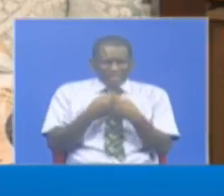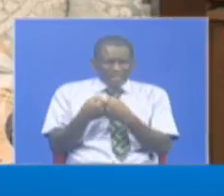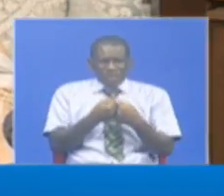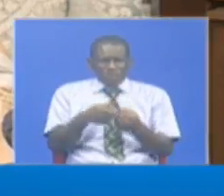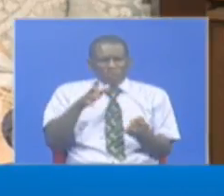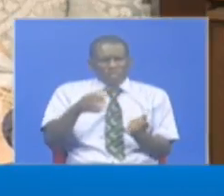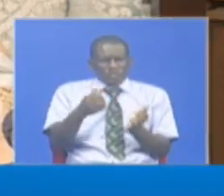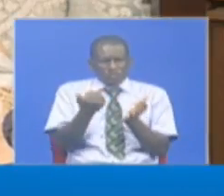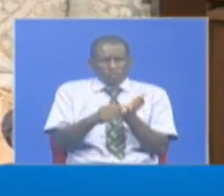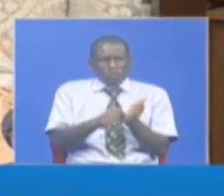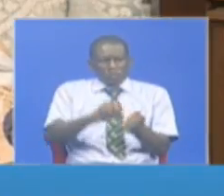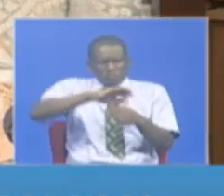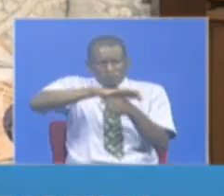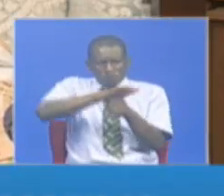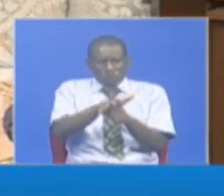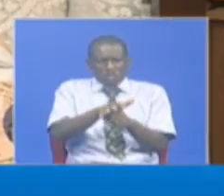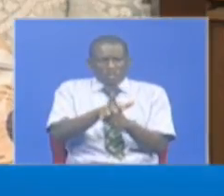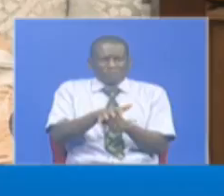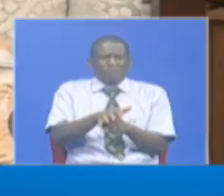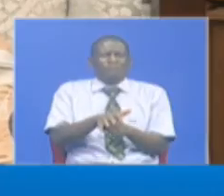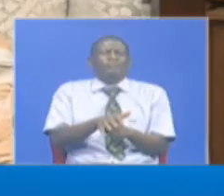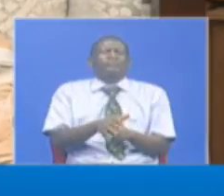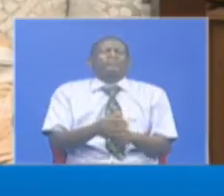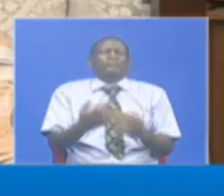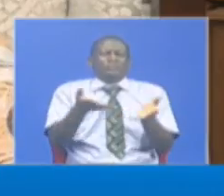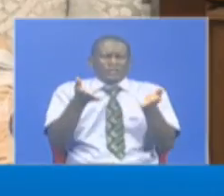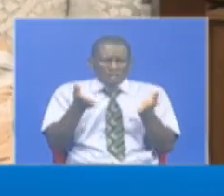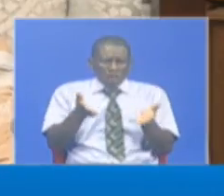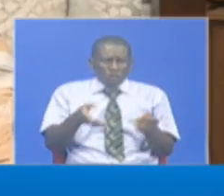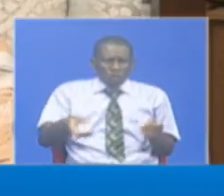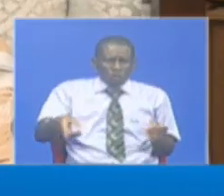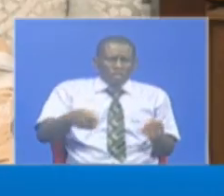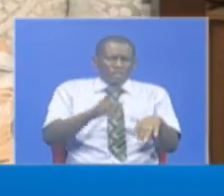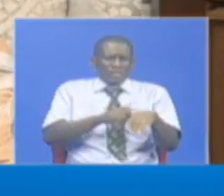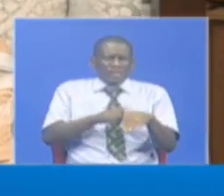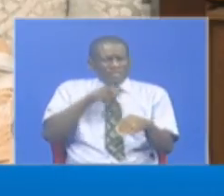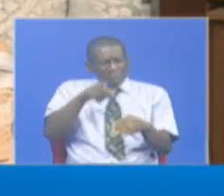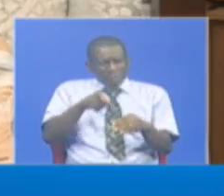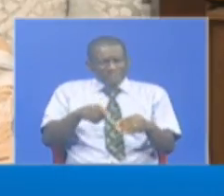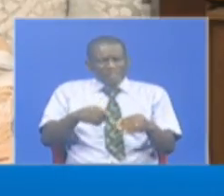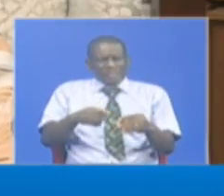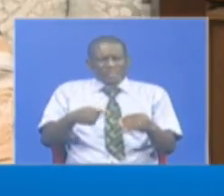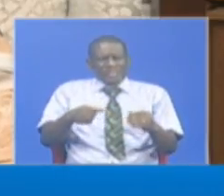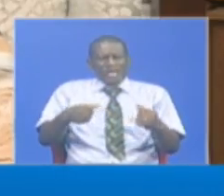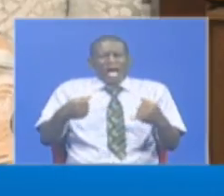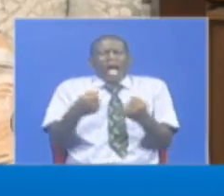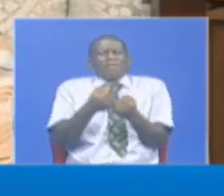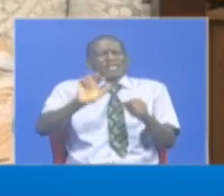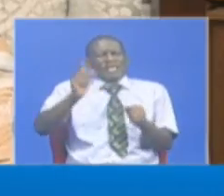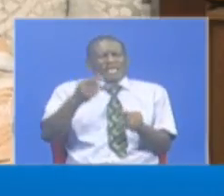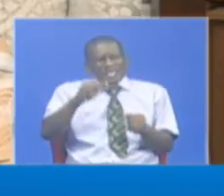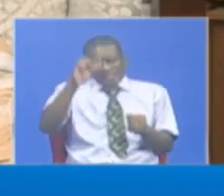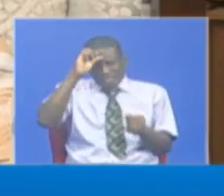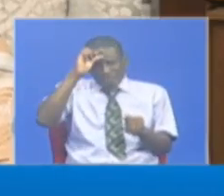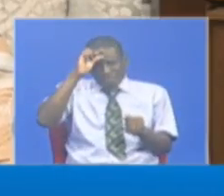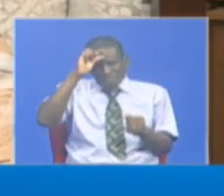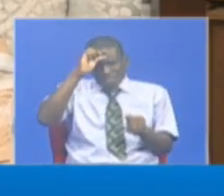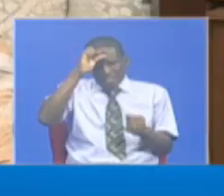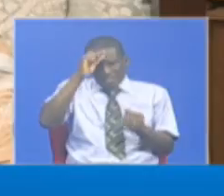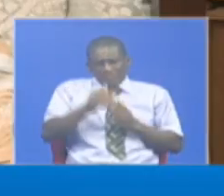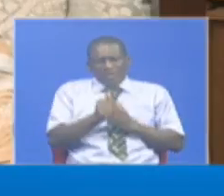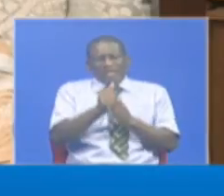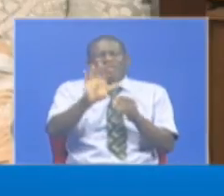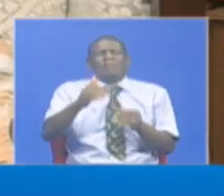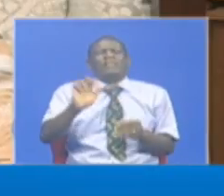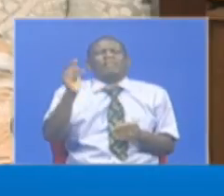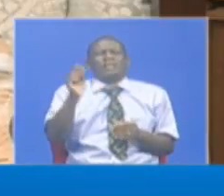of coronavirus. And when this happened in Kenya, the government, of course, led by His